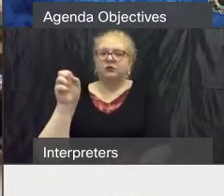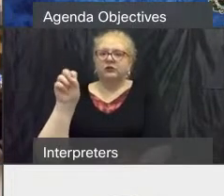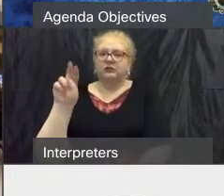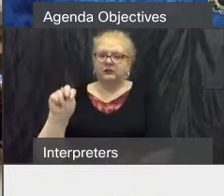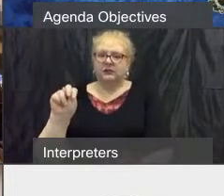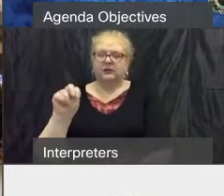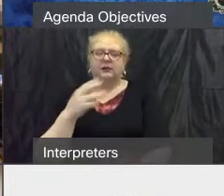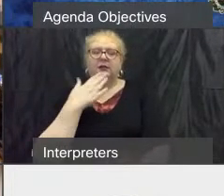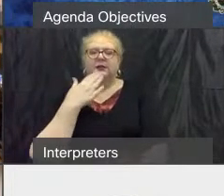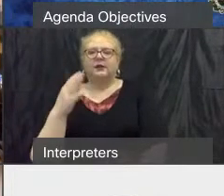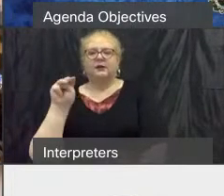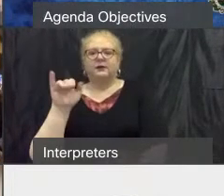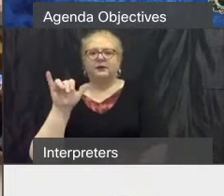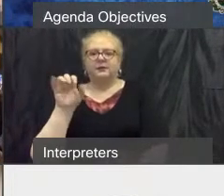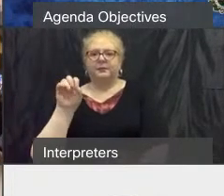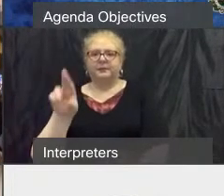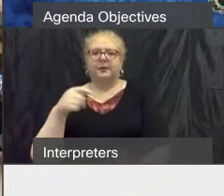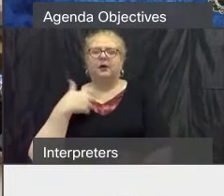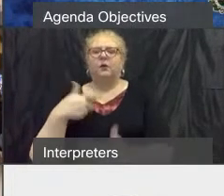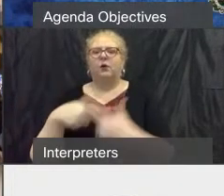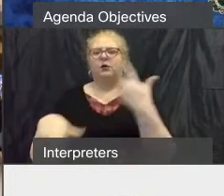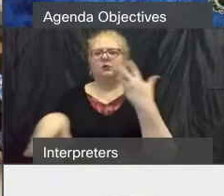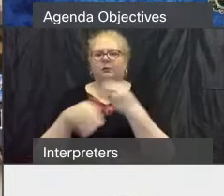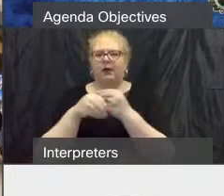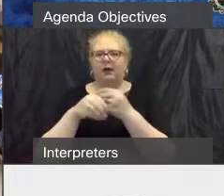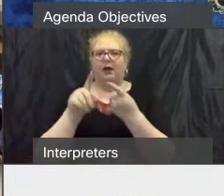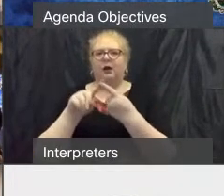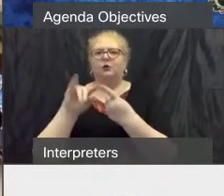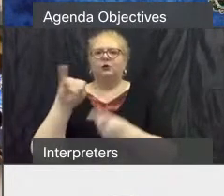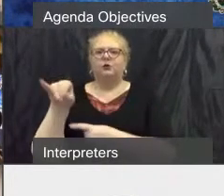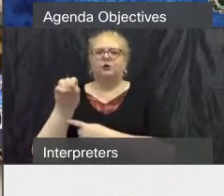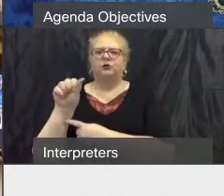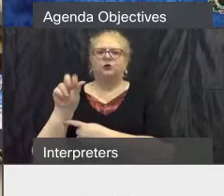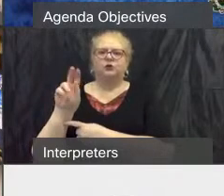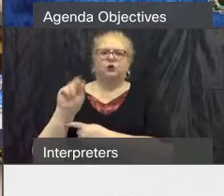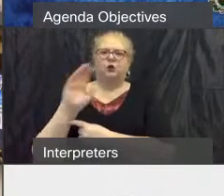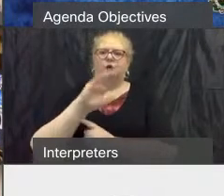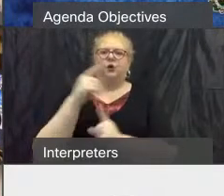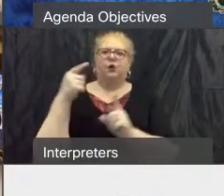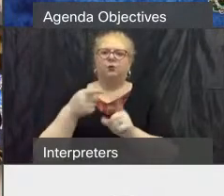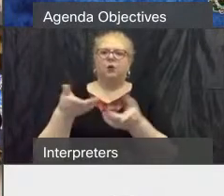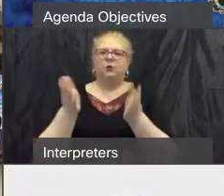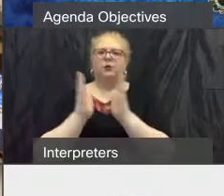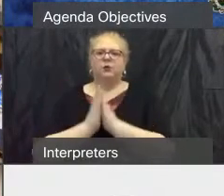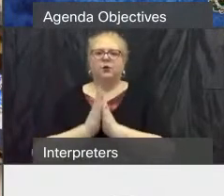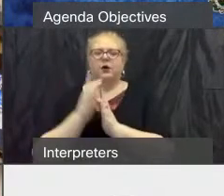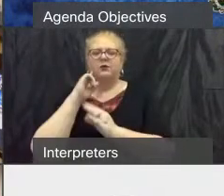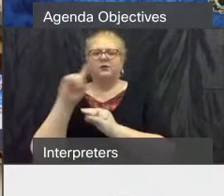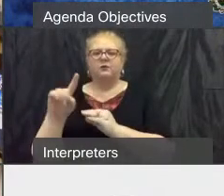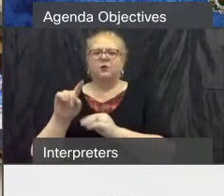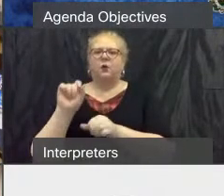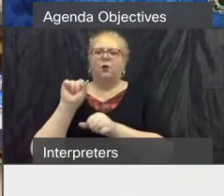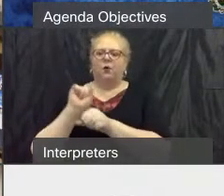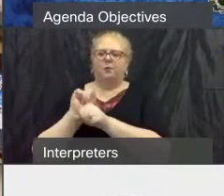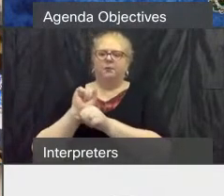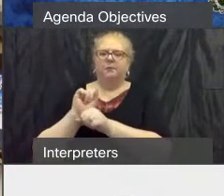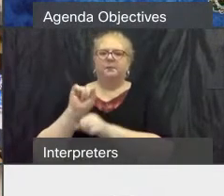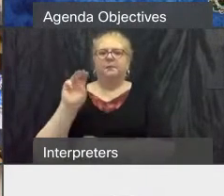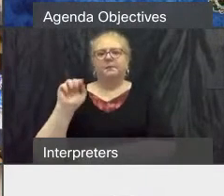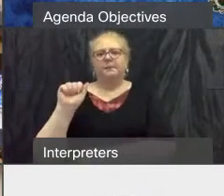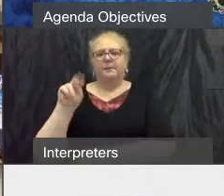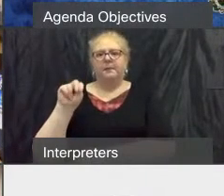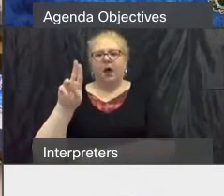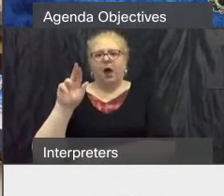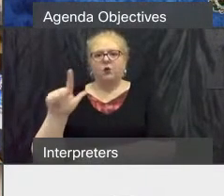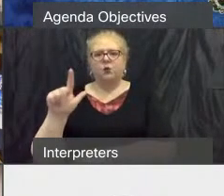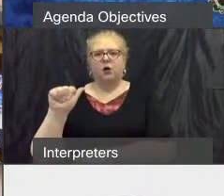to follow up on Joan's point about the request for some of the manual labor in certain parts of our community.